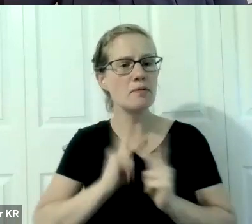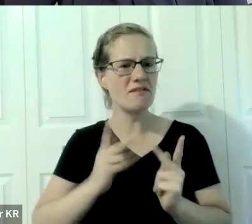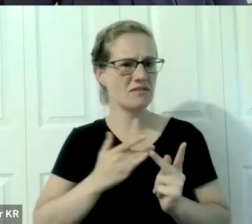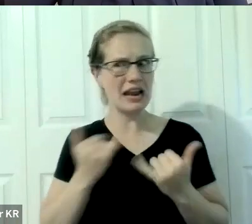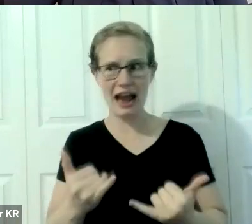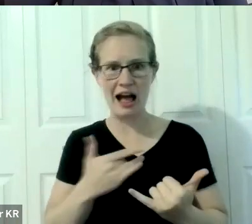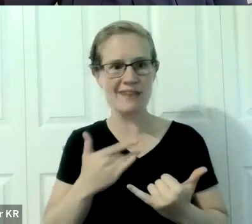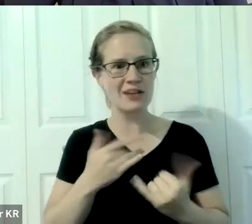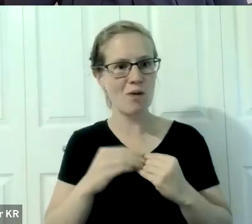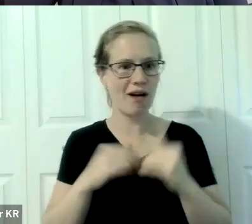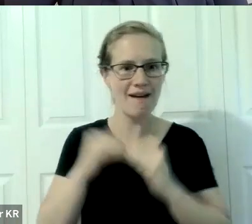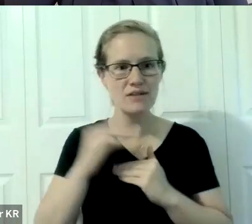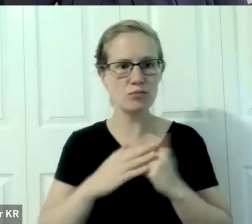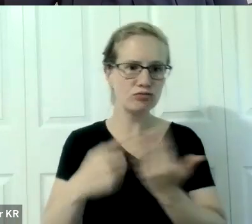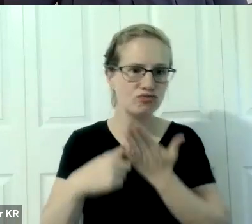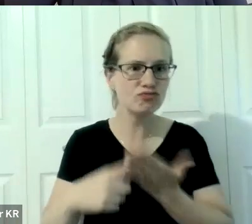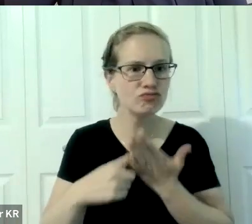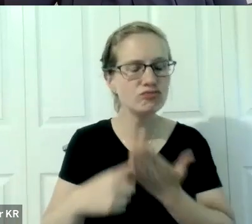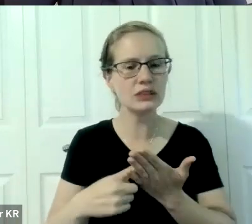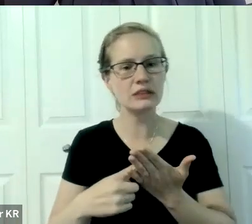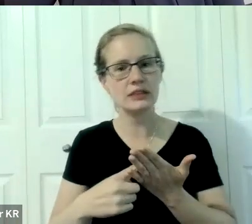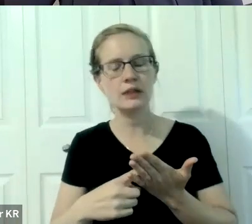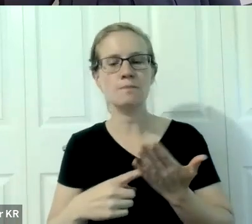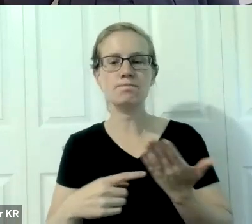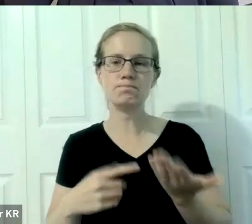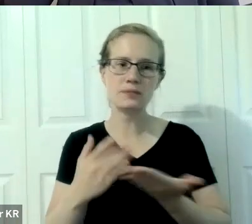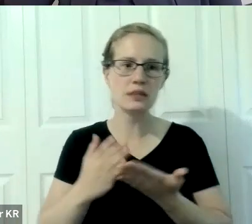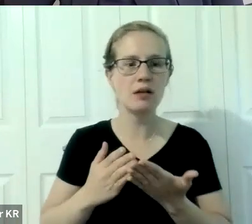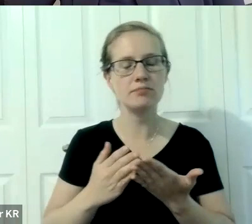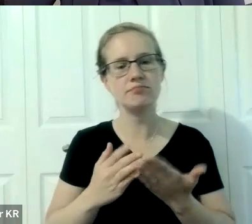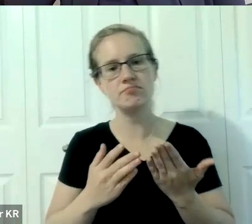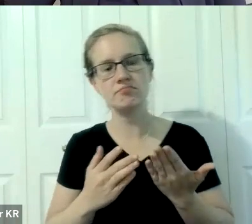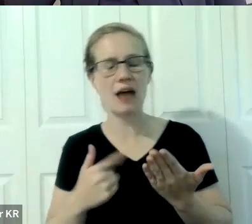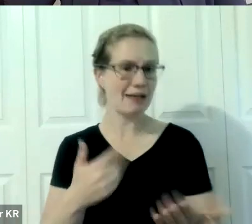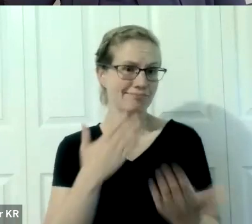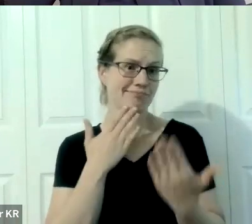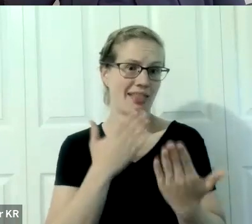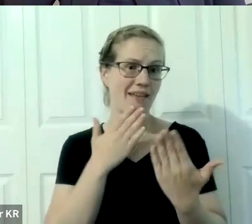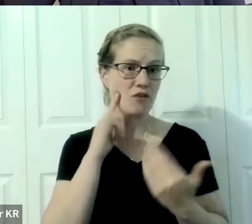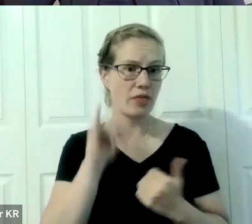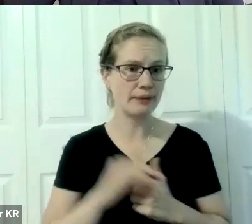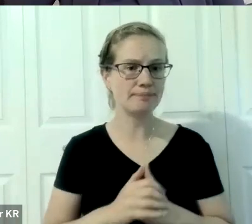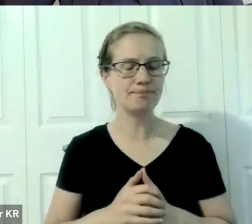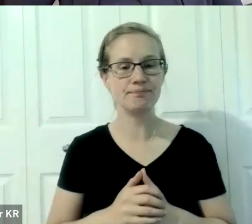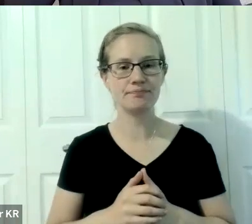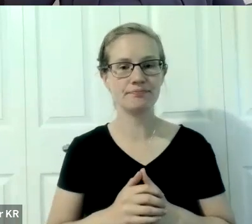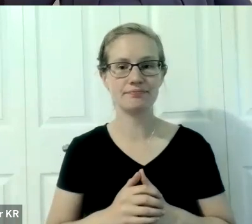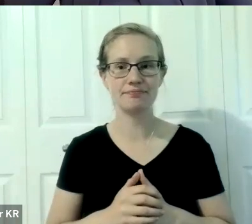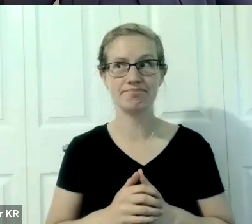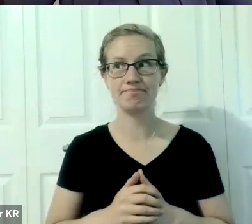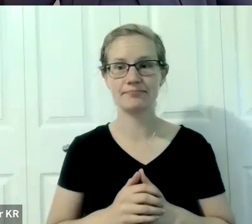comfortable talking about it in some circles, at least, and I'm grateful for that. It wasn't that